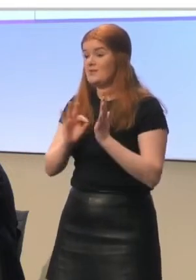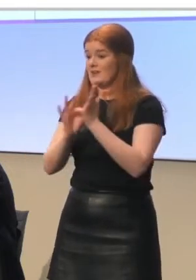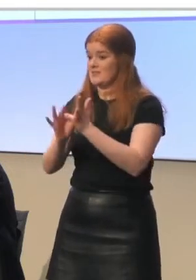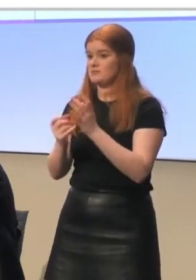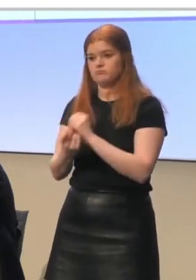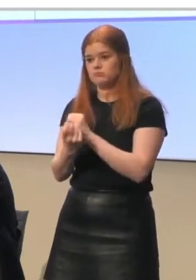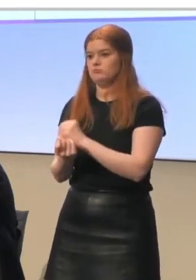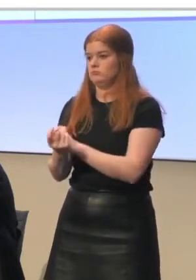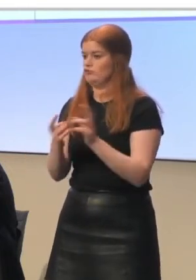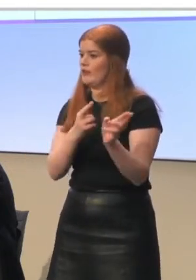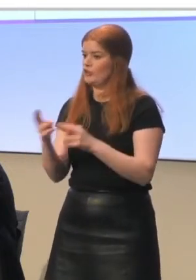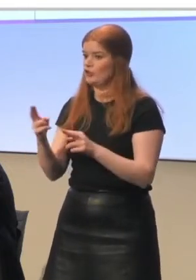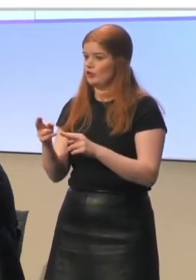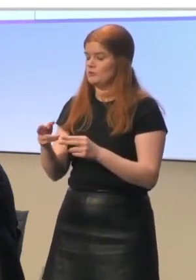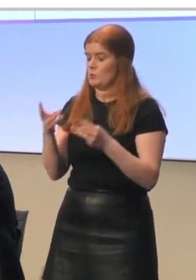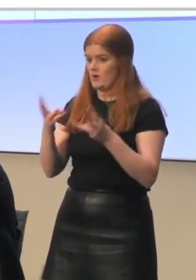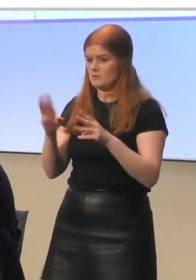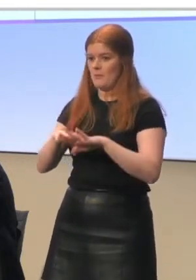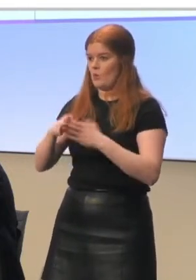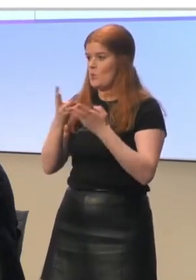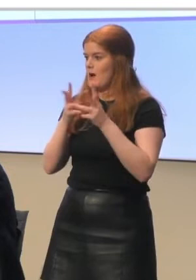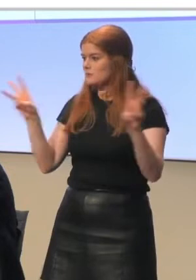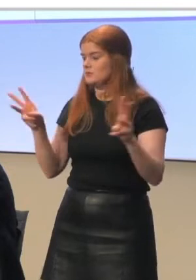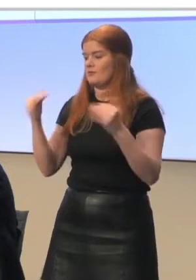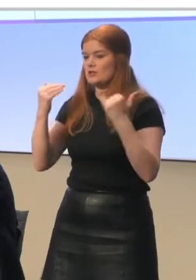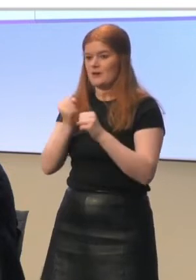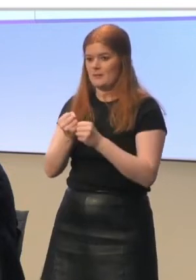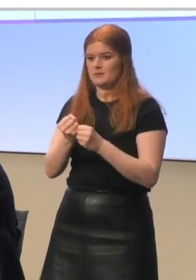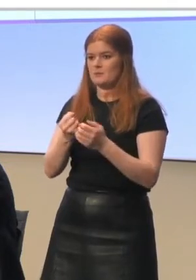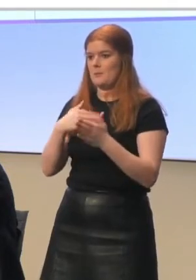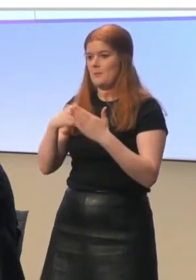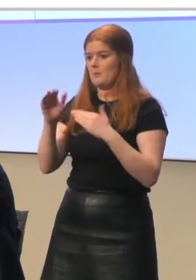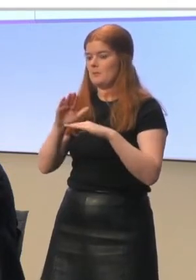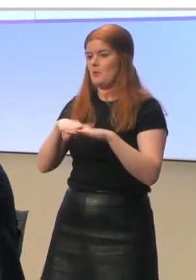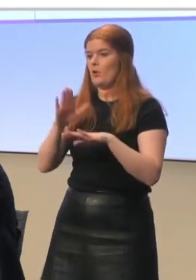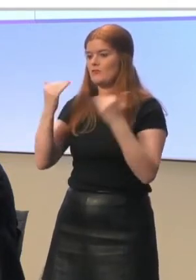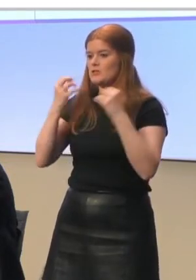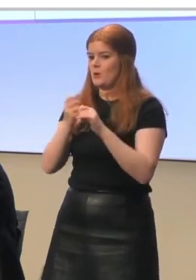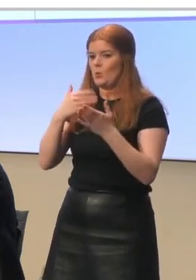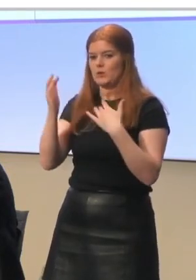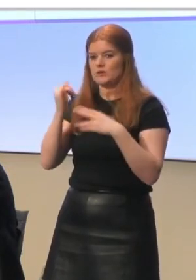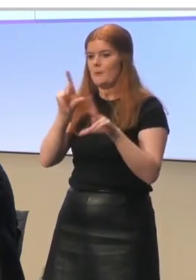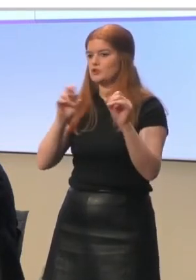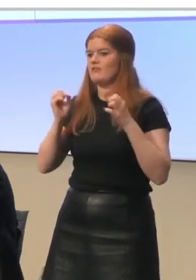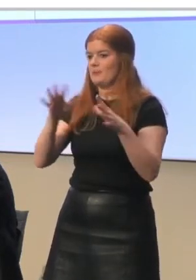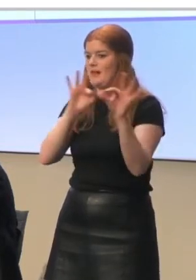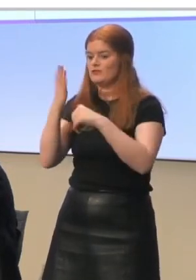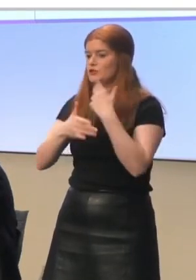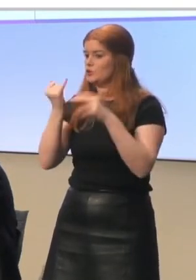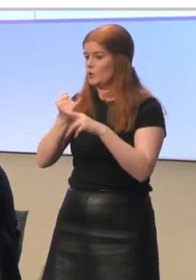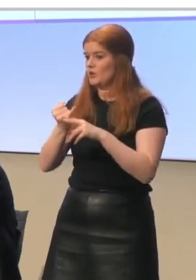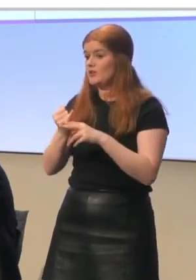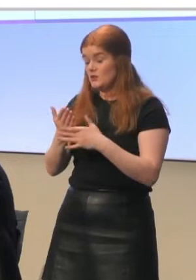bit. People wanted wider guidance and wanted more information on post-school options. So again, there was a lot who felt that their school was